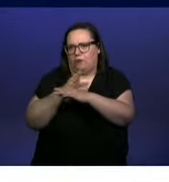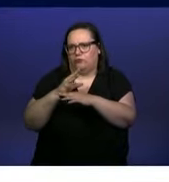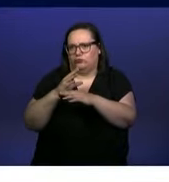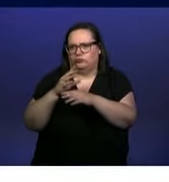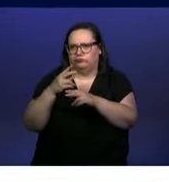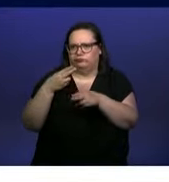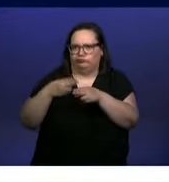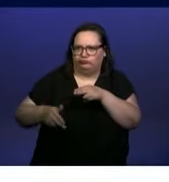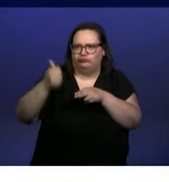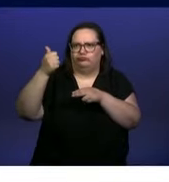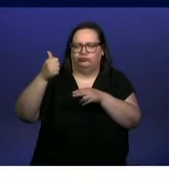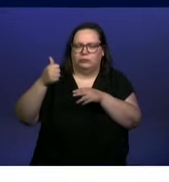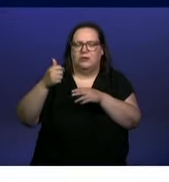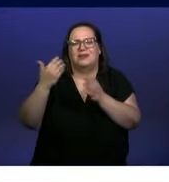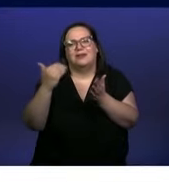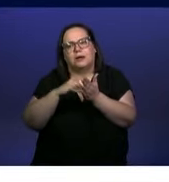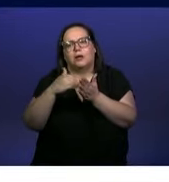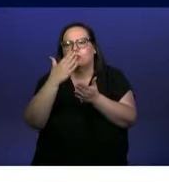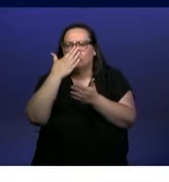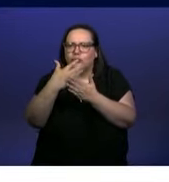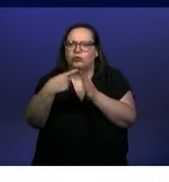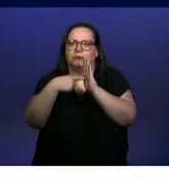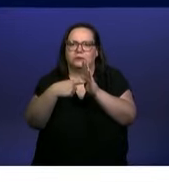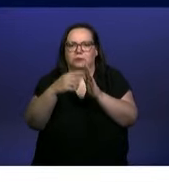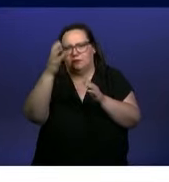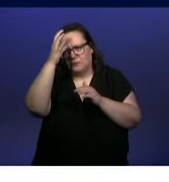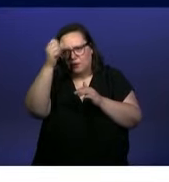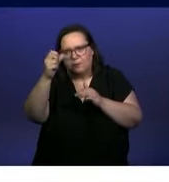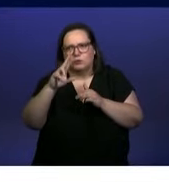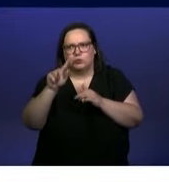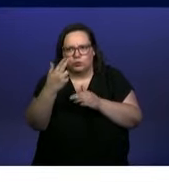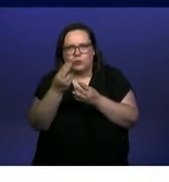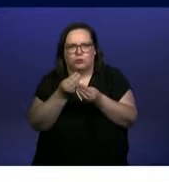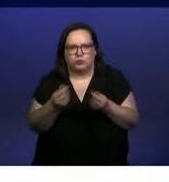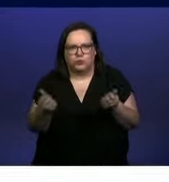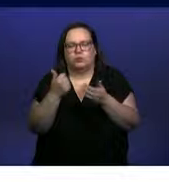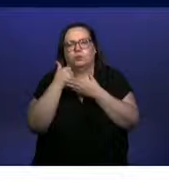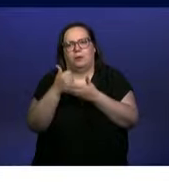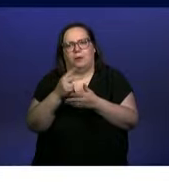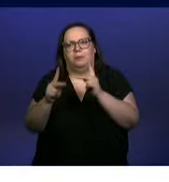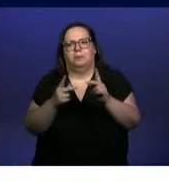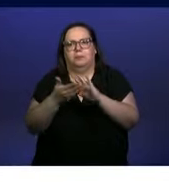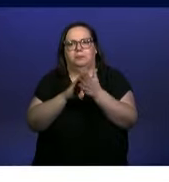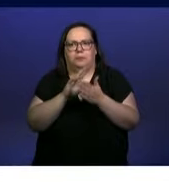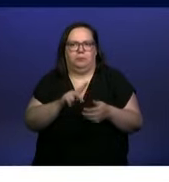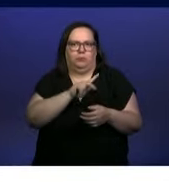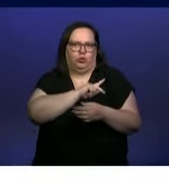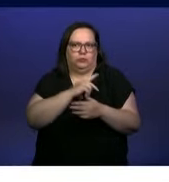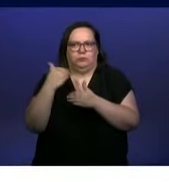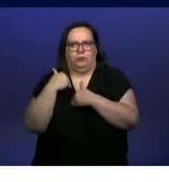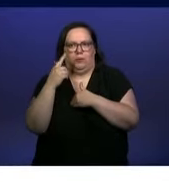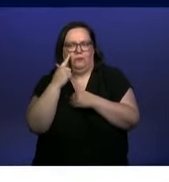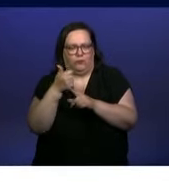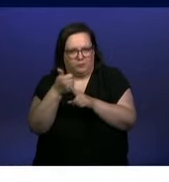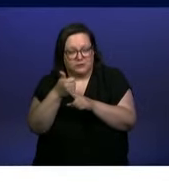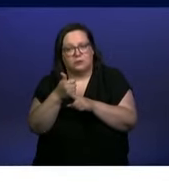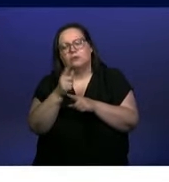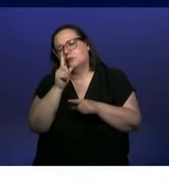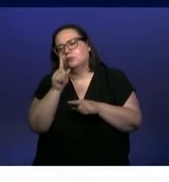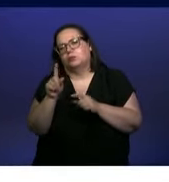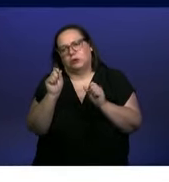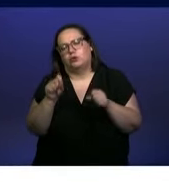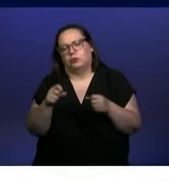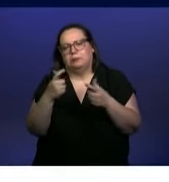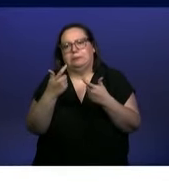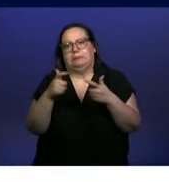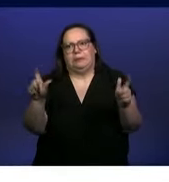good examples of common sense Utah solutions to help people learn how to be personally responsible for themselves could really make a big